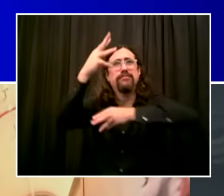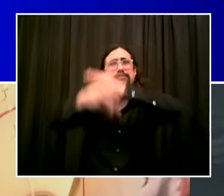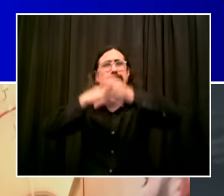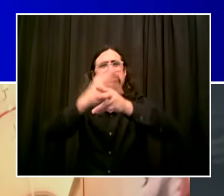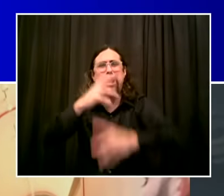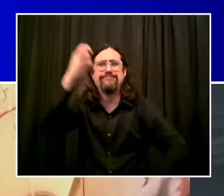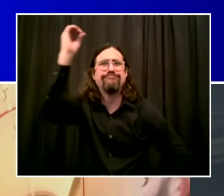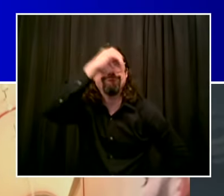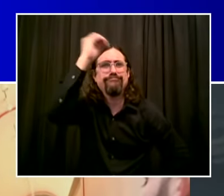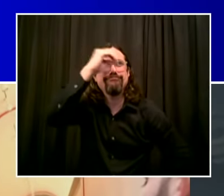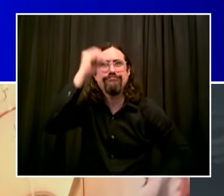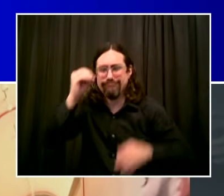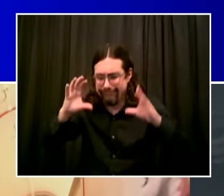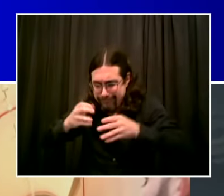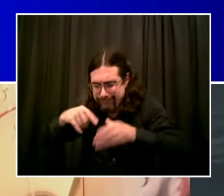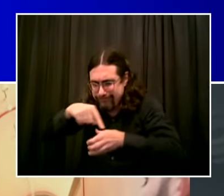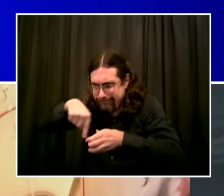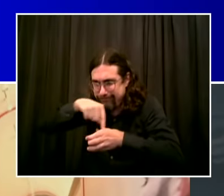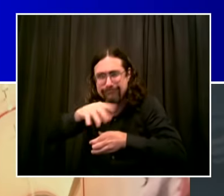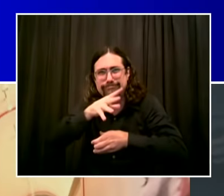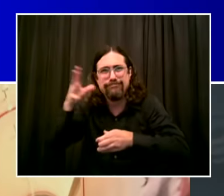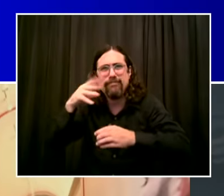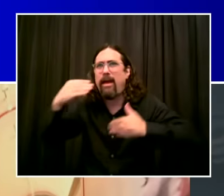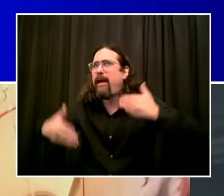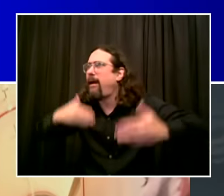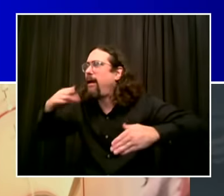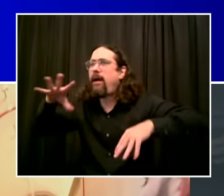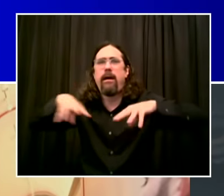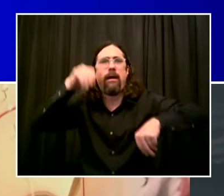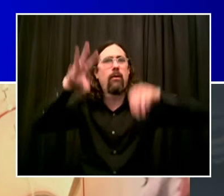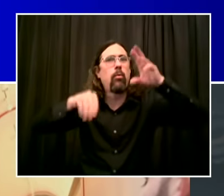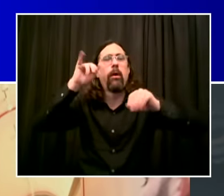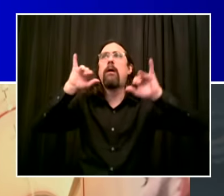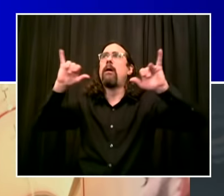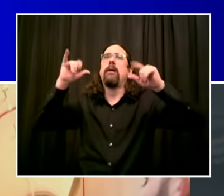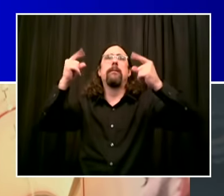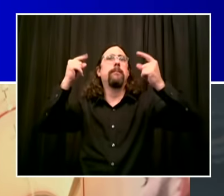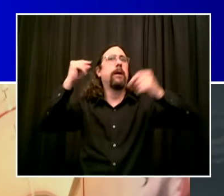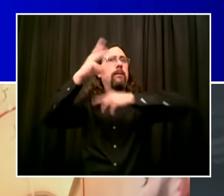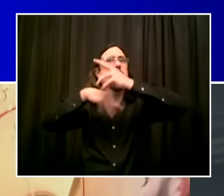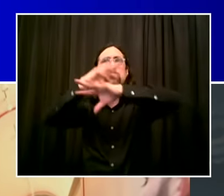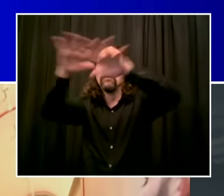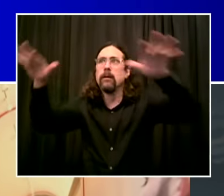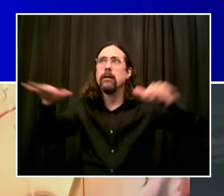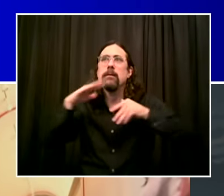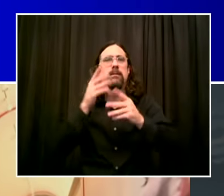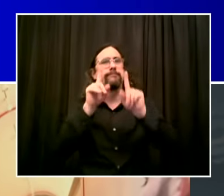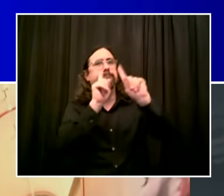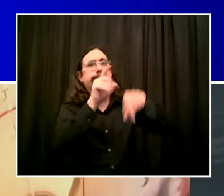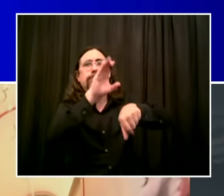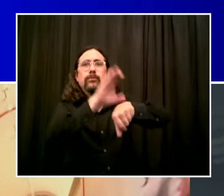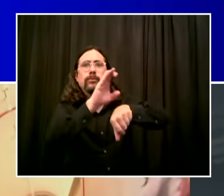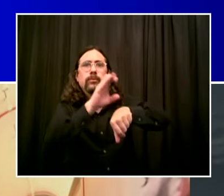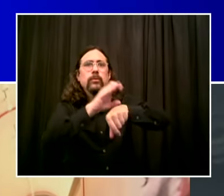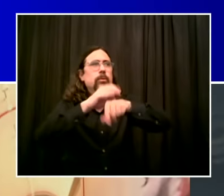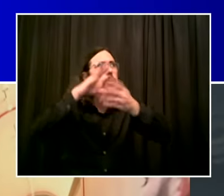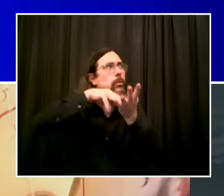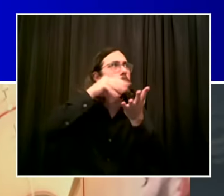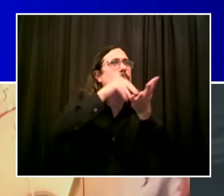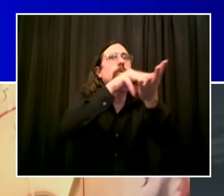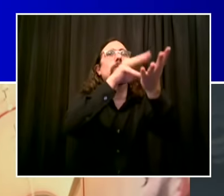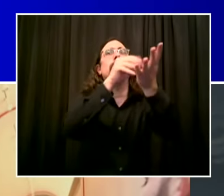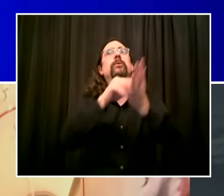do about it. So this young man he was very clear, no reason to believe that he personally could change the world. He got inspired